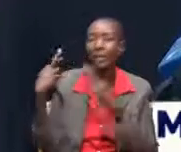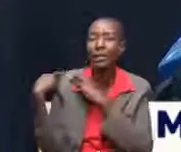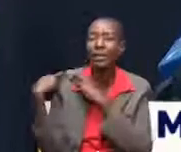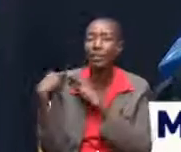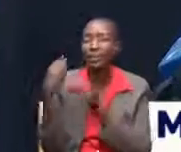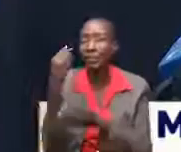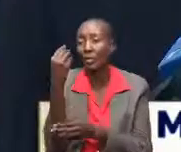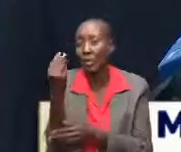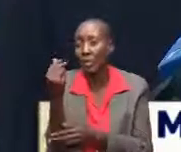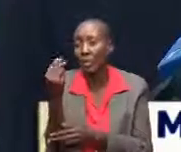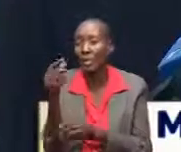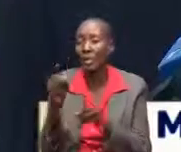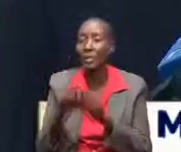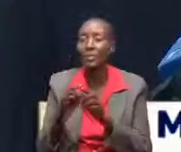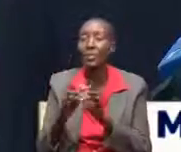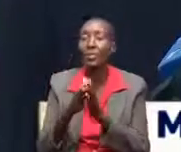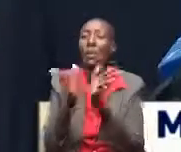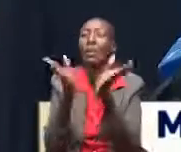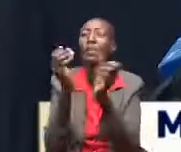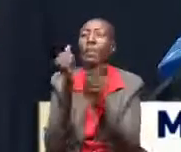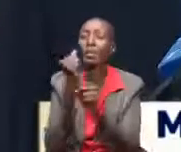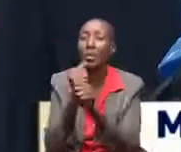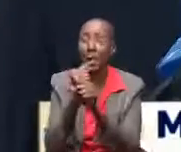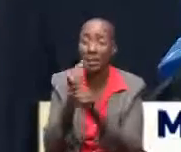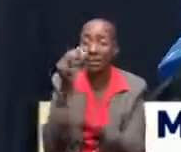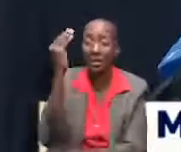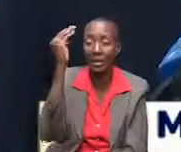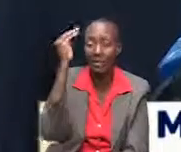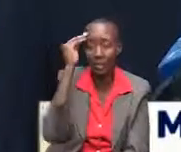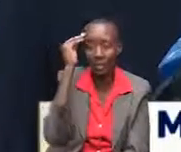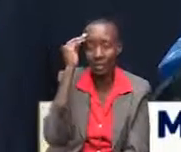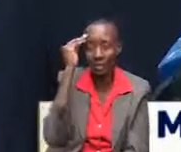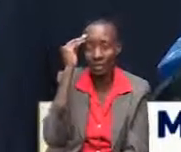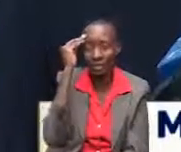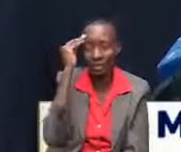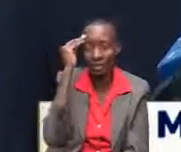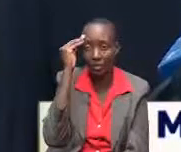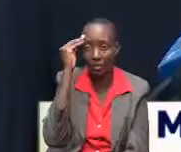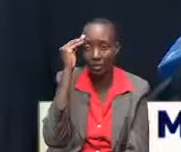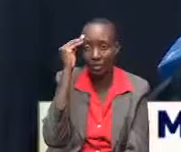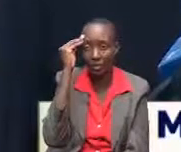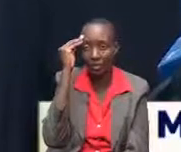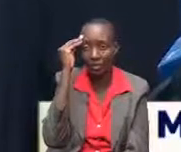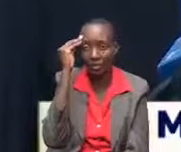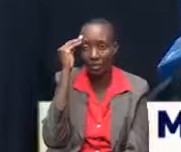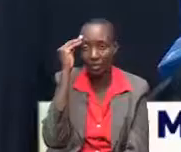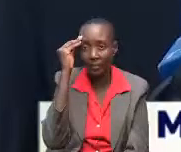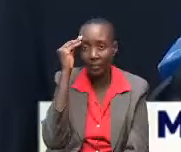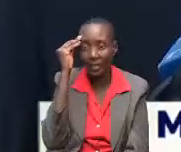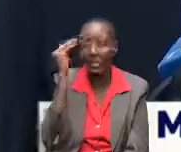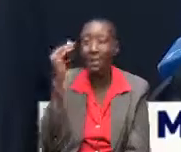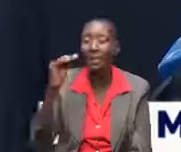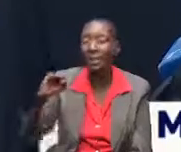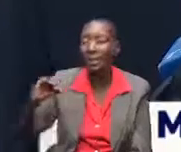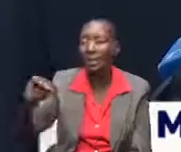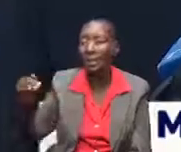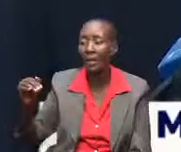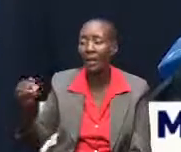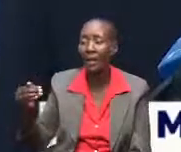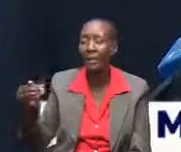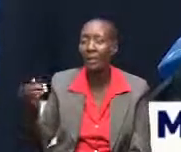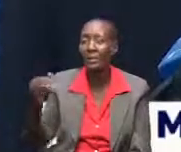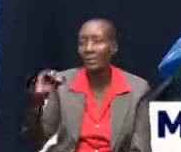CC public works, CC Education, Chief of Staff Health, and the County Chief of